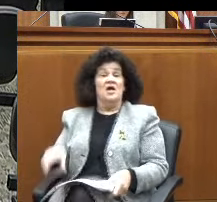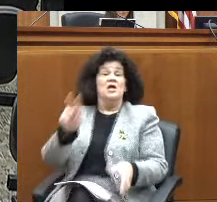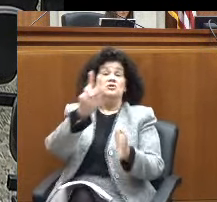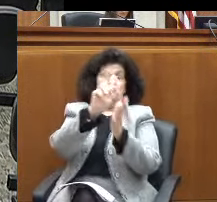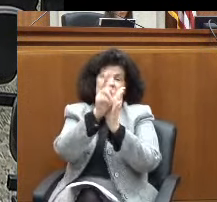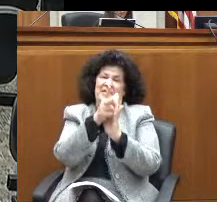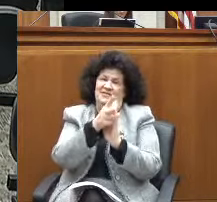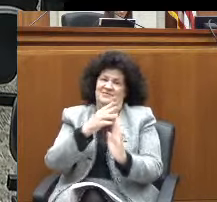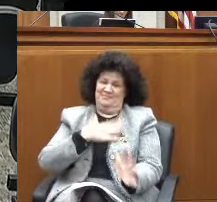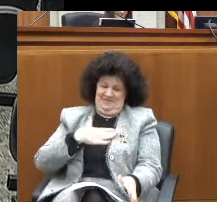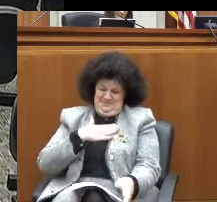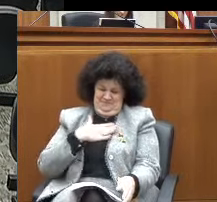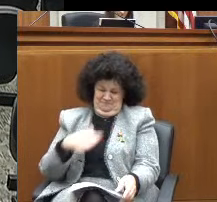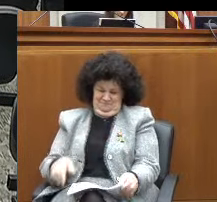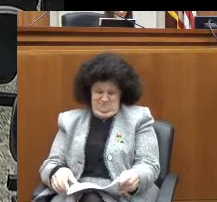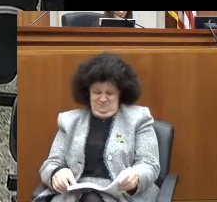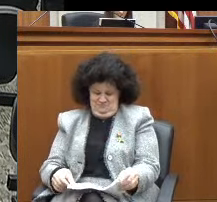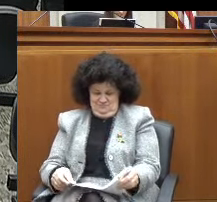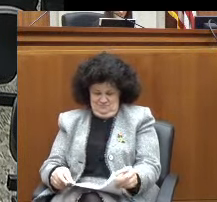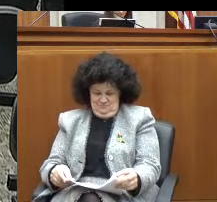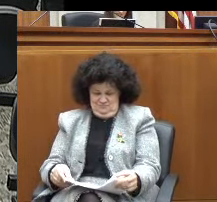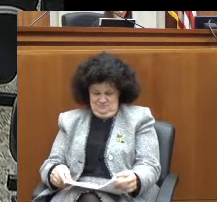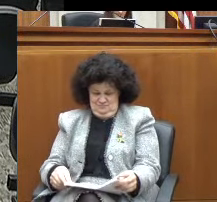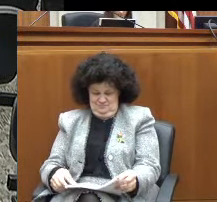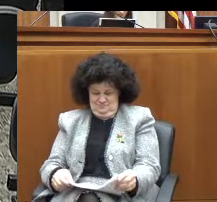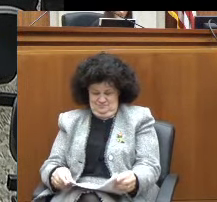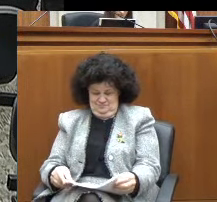2 minutes. 2 minutes per se. 2 minutes,